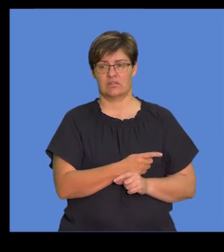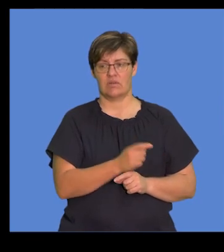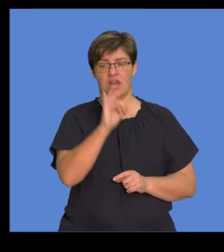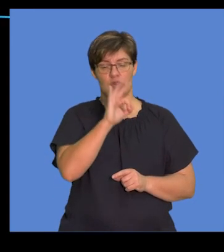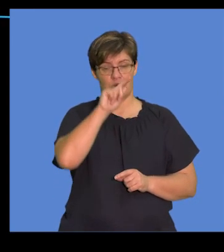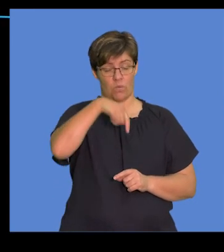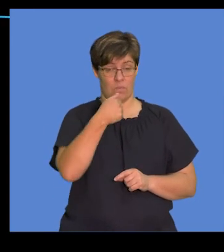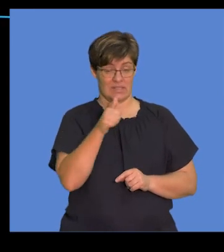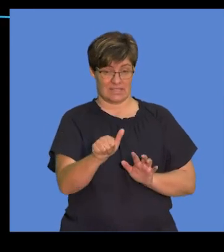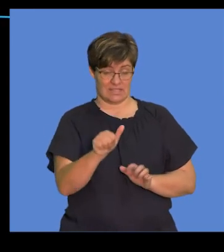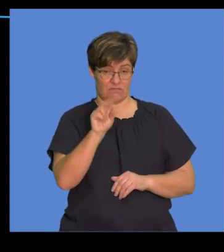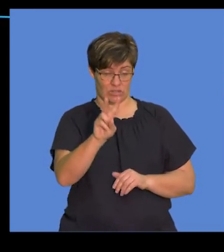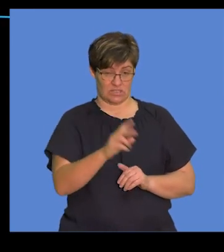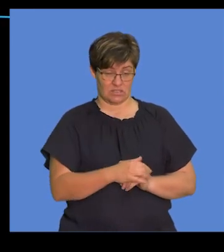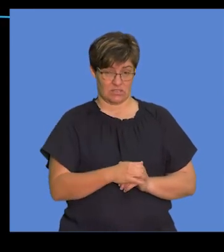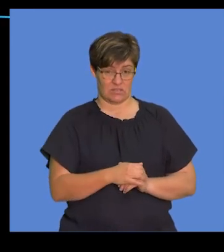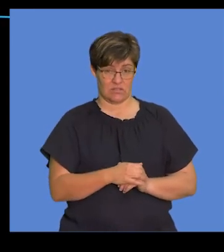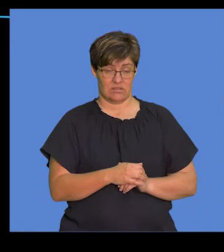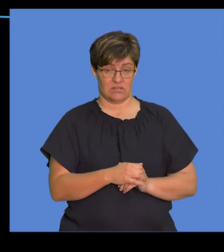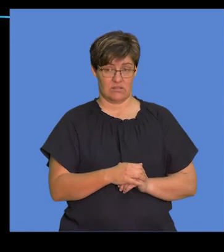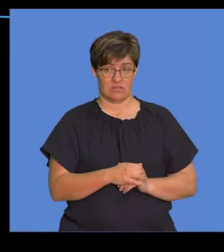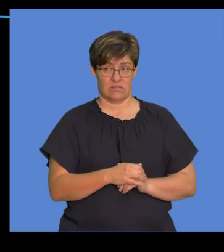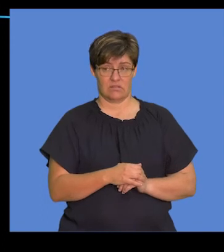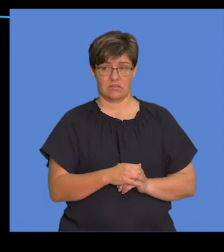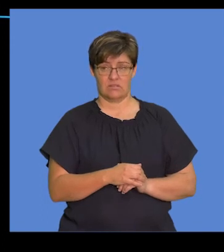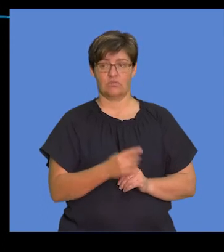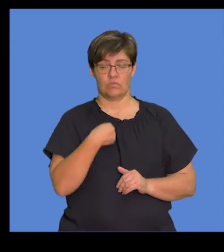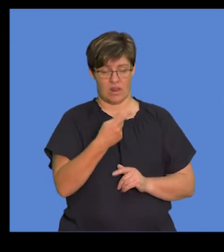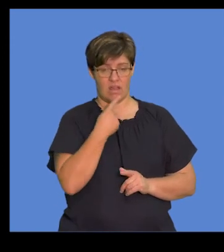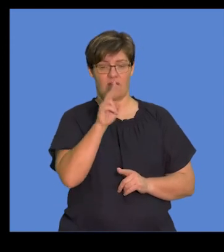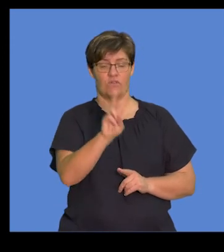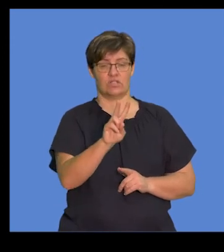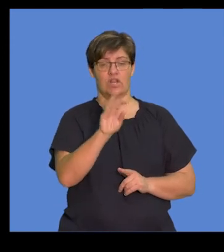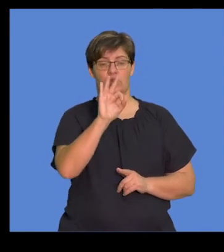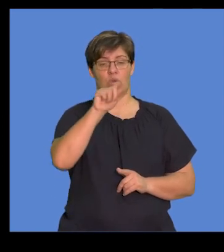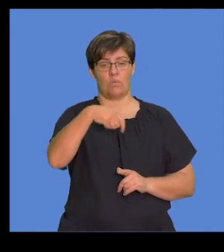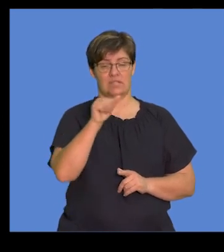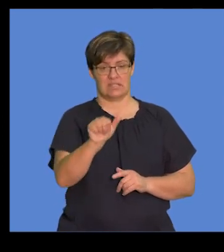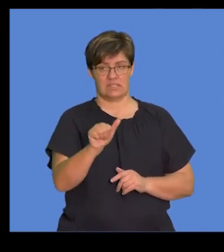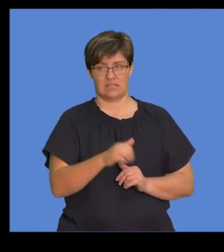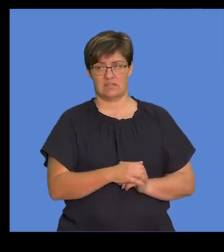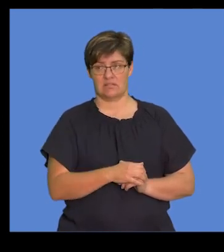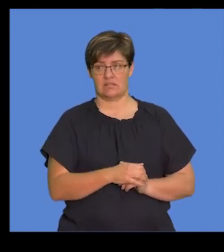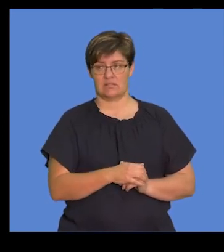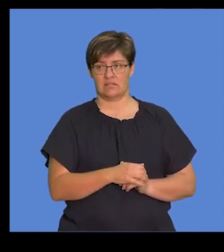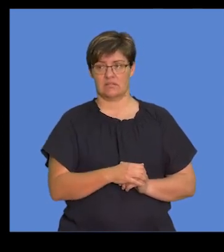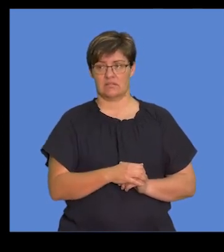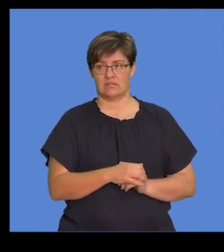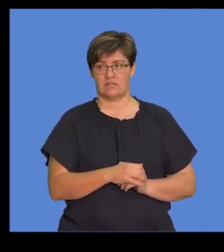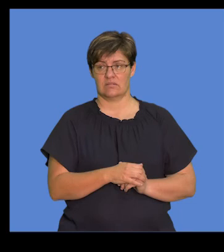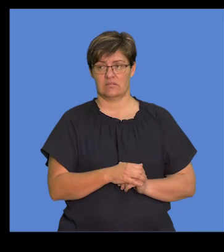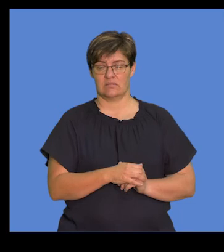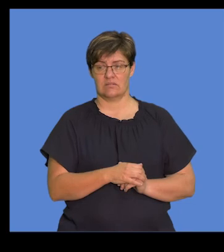resistance, that voltage to be 3.6, okay? So that voltage is 3.6. So this